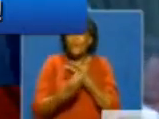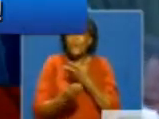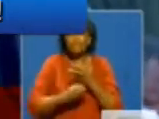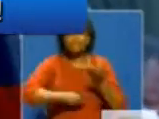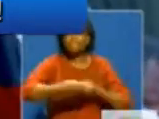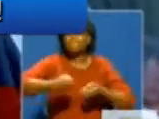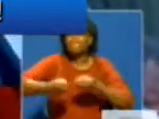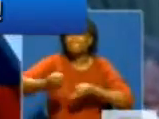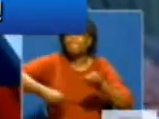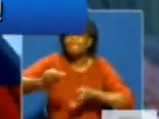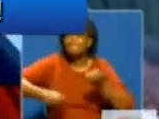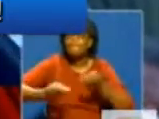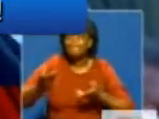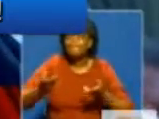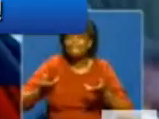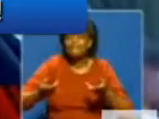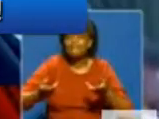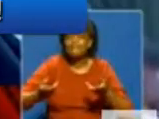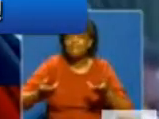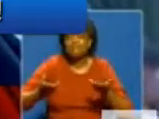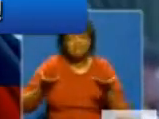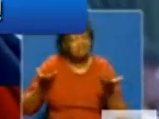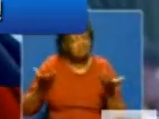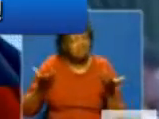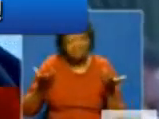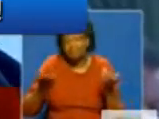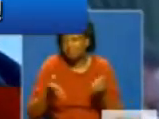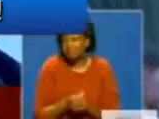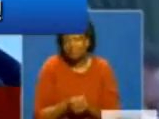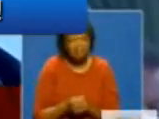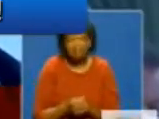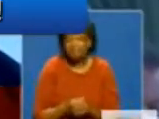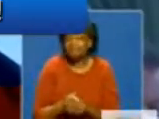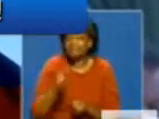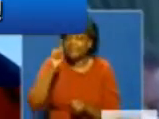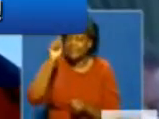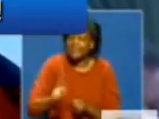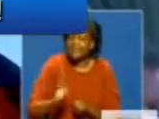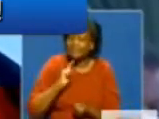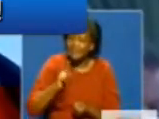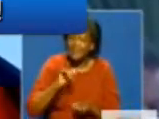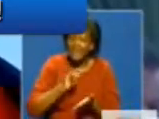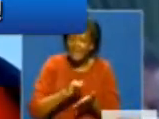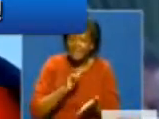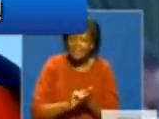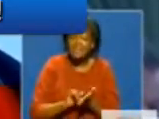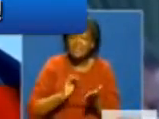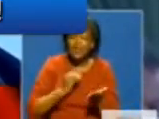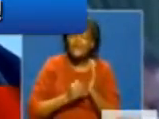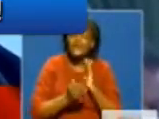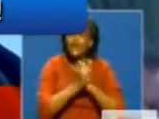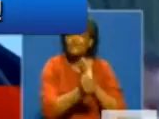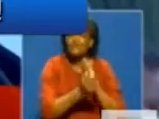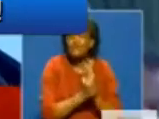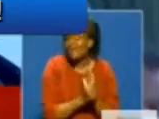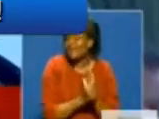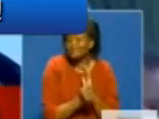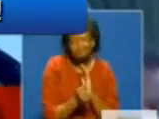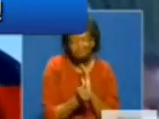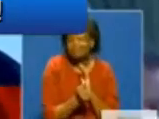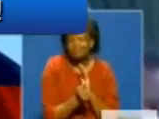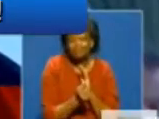distribute. My Lord will note that the judgment says that the committee of experts did not make sufficient